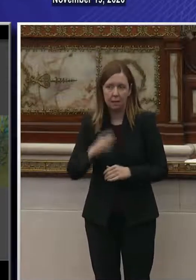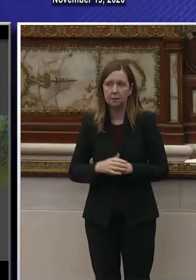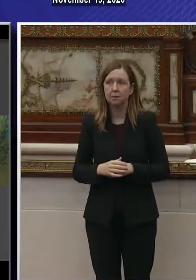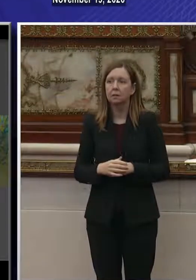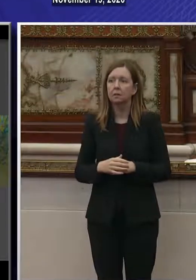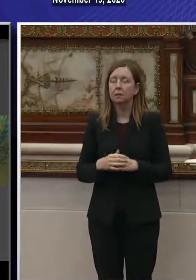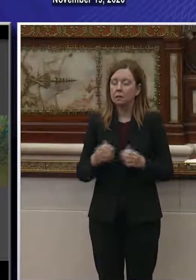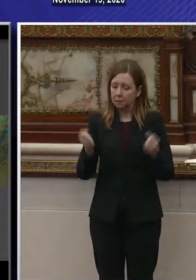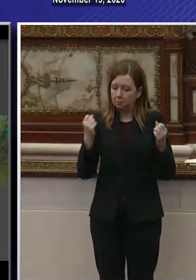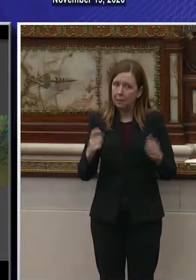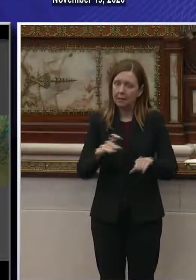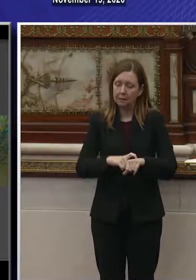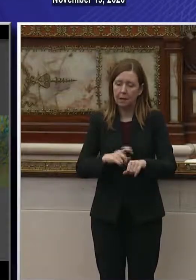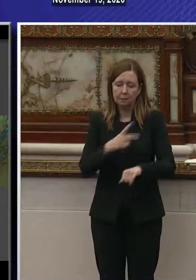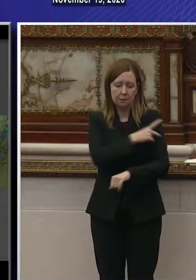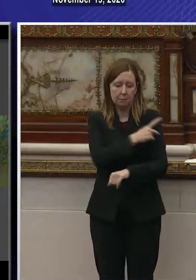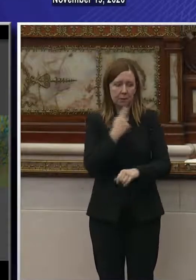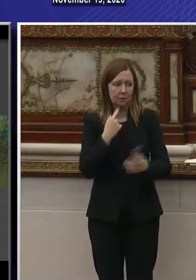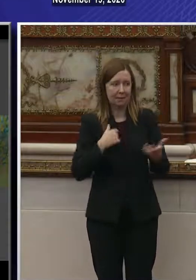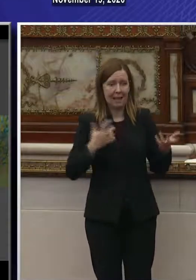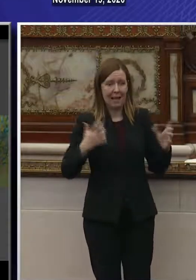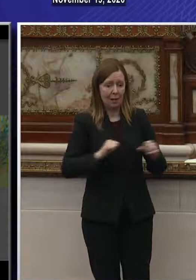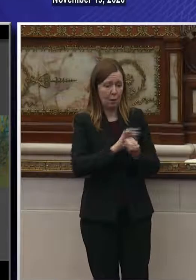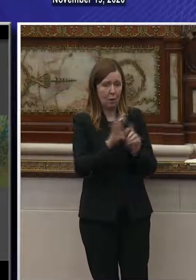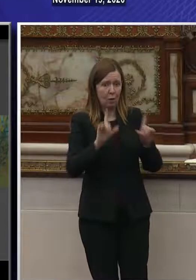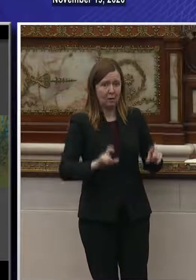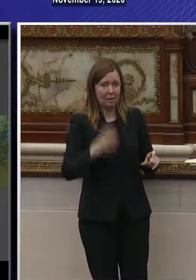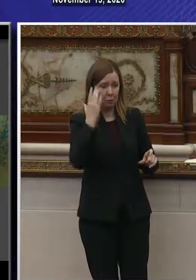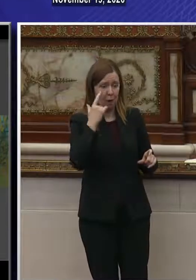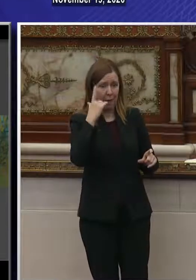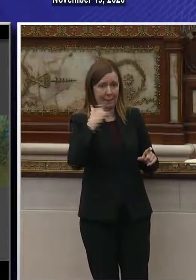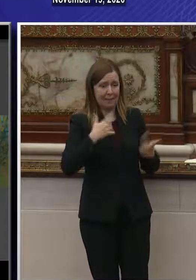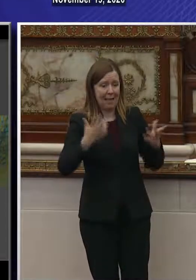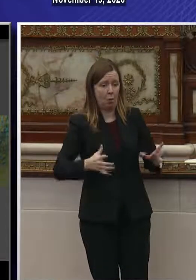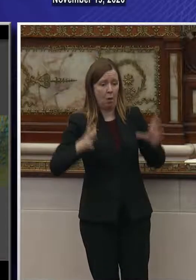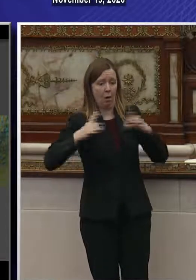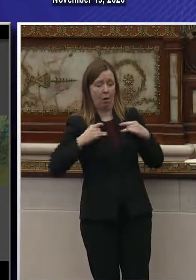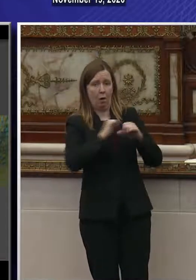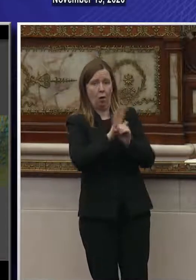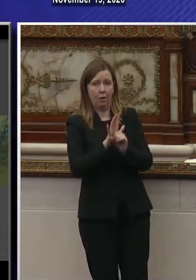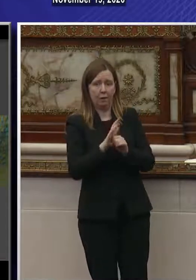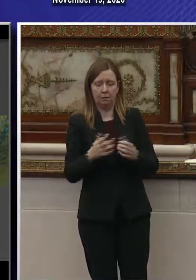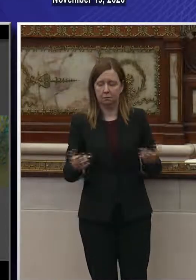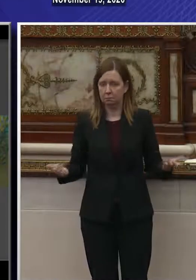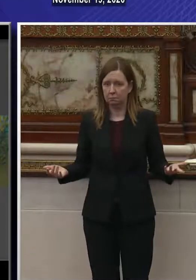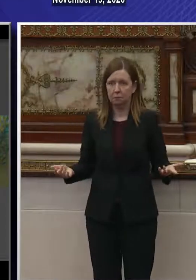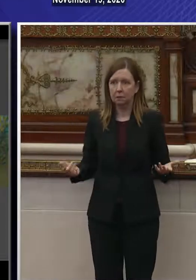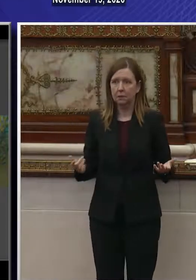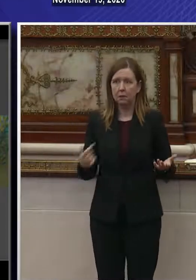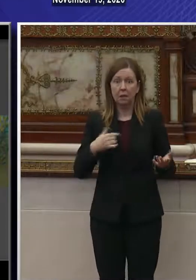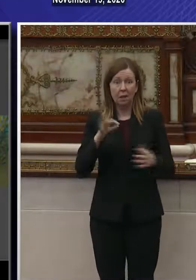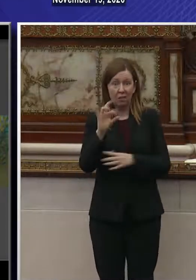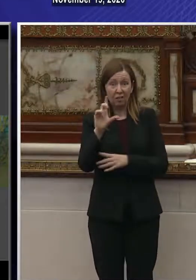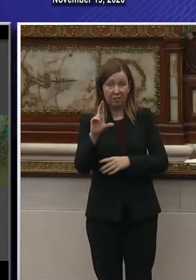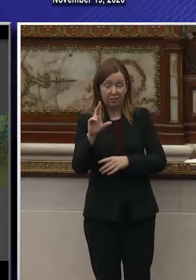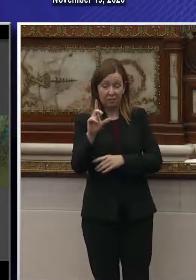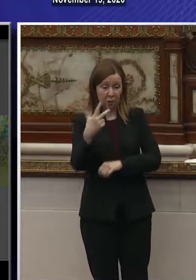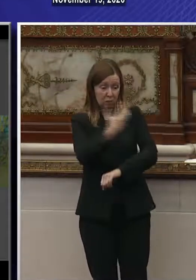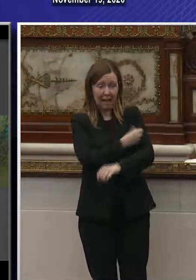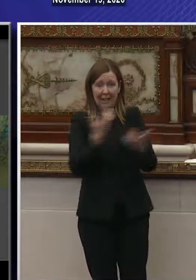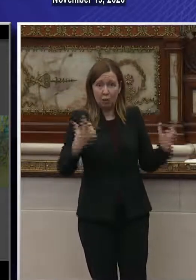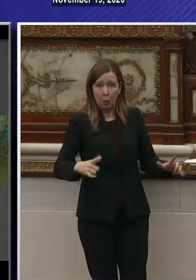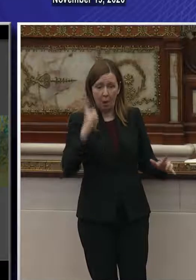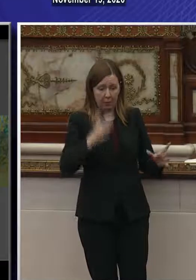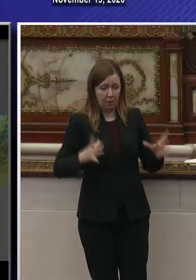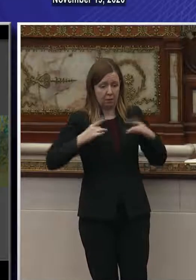too many times patients say, I don't want to get COVID testing because it'll give me COVID. I've had people say, I don't want the flu shot because it gives me the flu. So